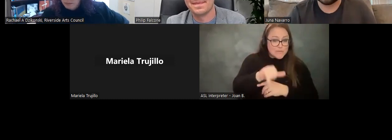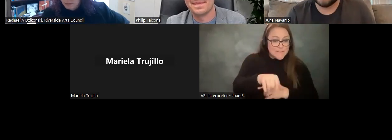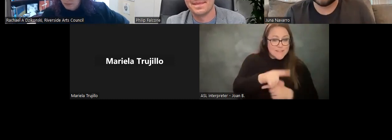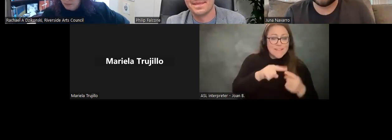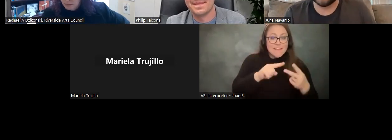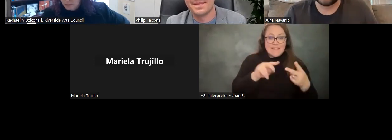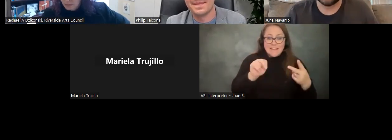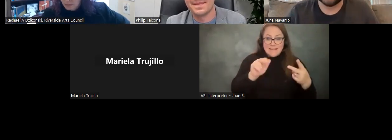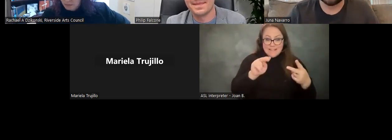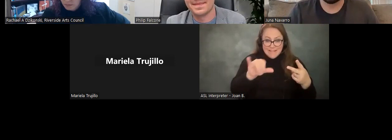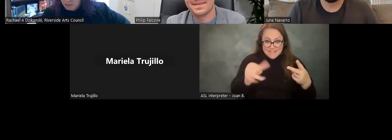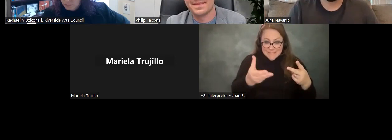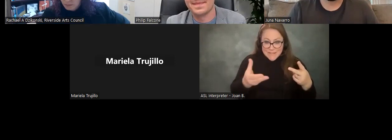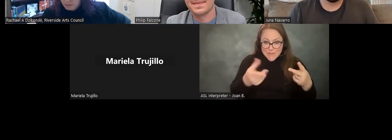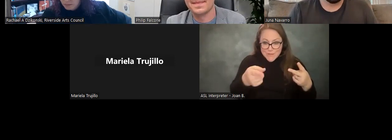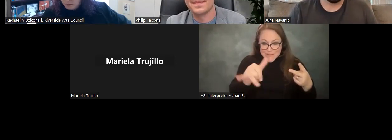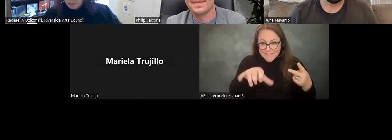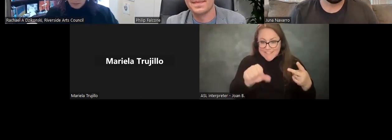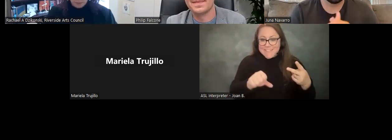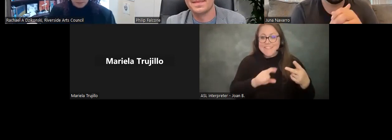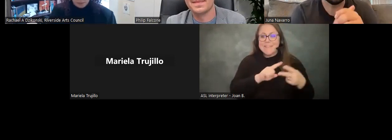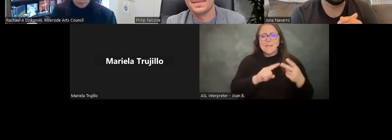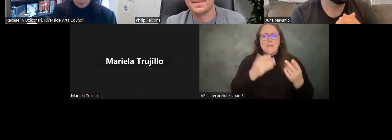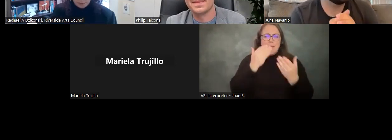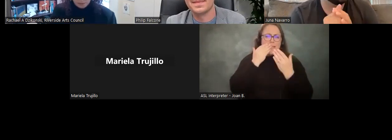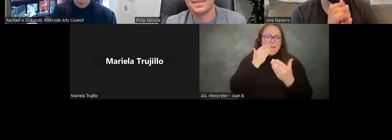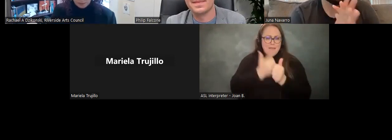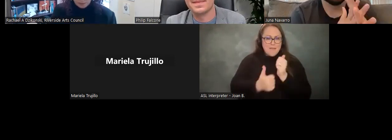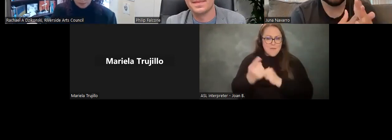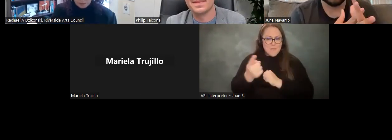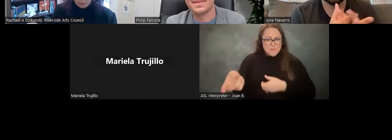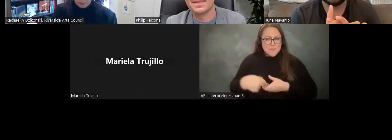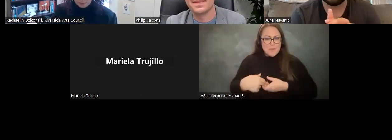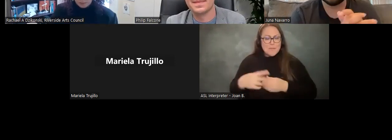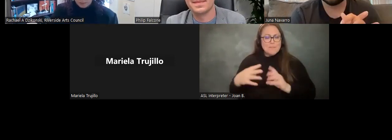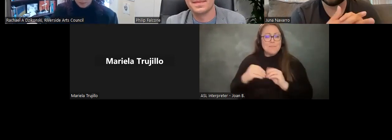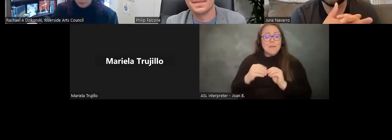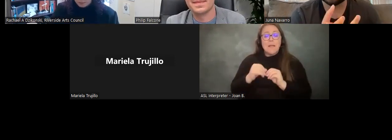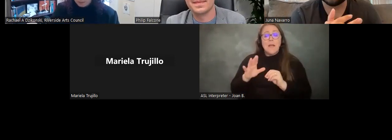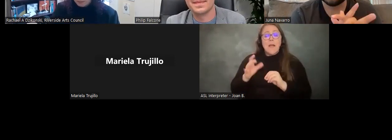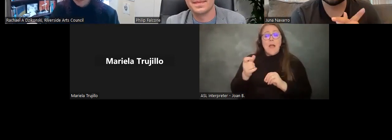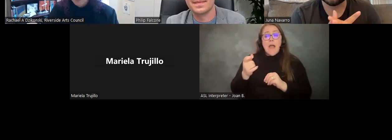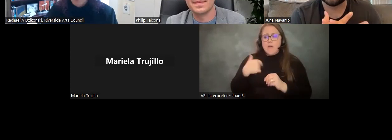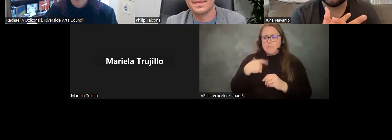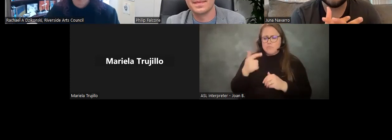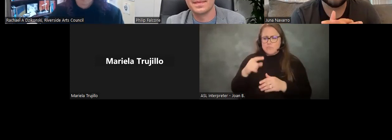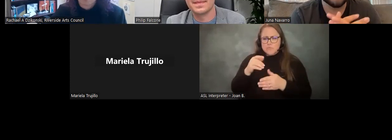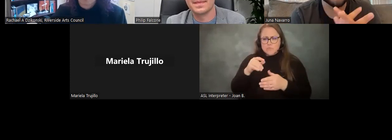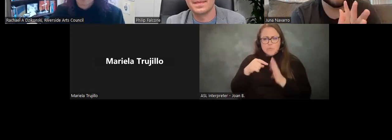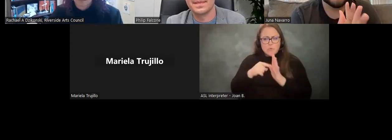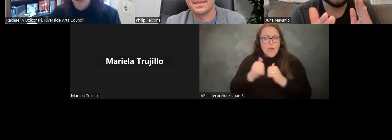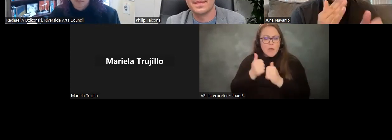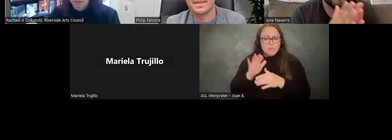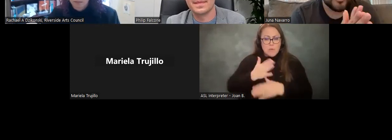know Nancy's in here as well. So thank you everyone for being here. And I just want to give you the best way for me to share about like